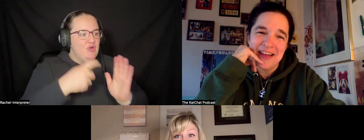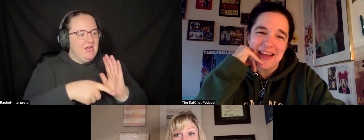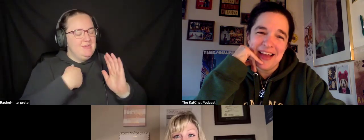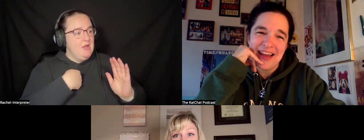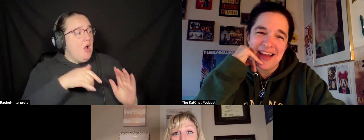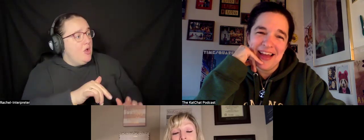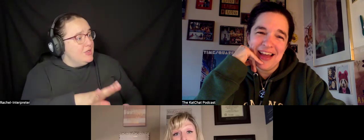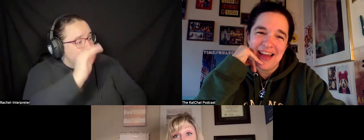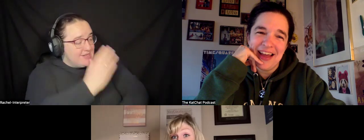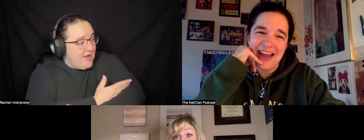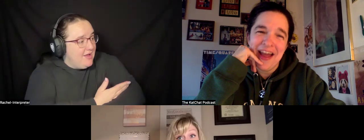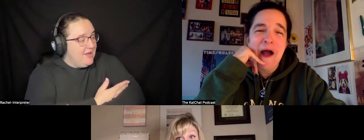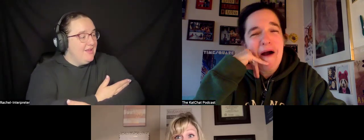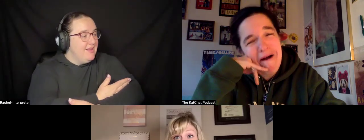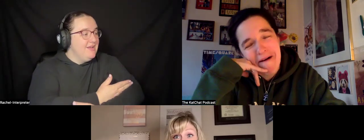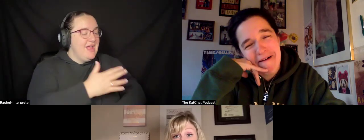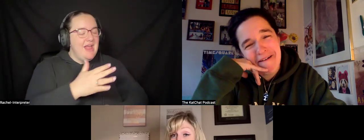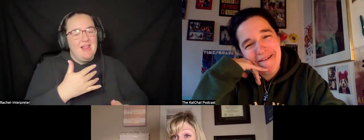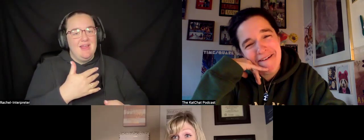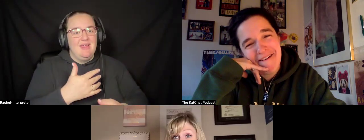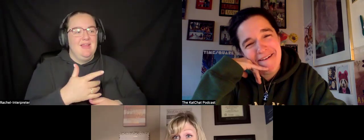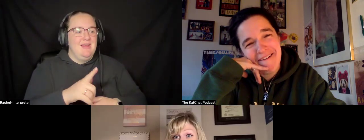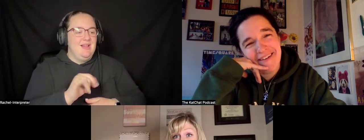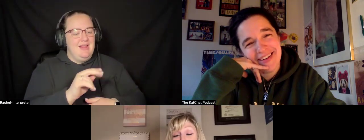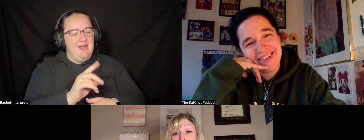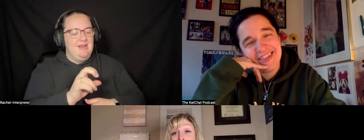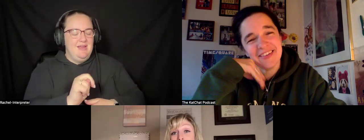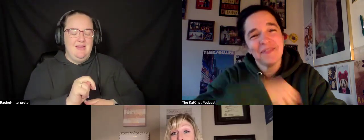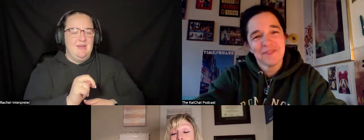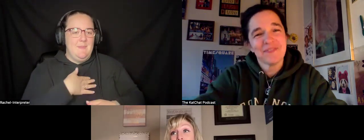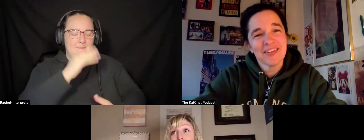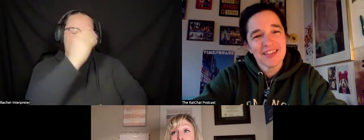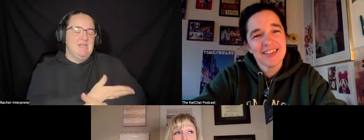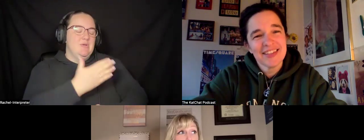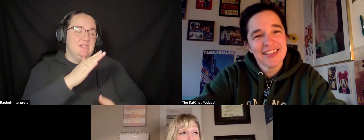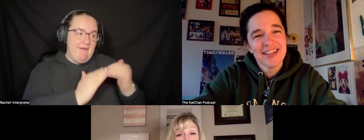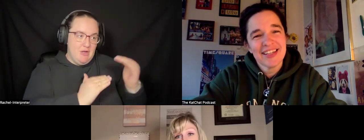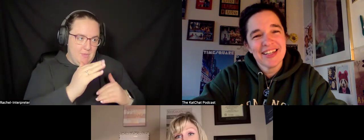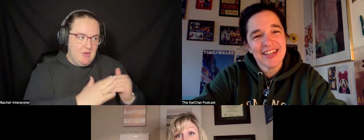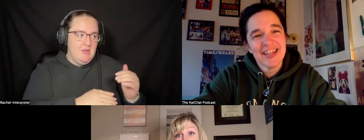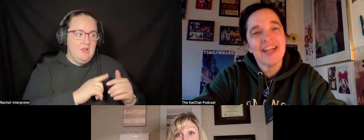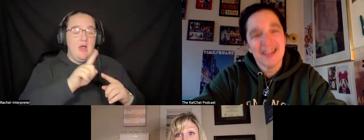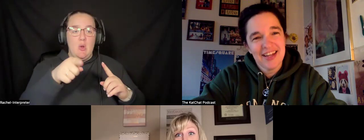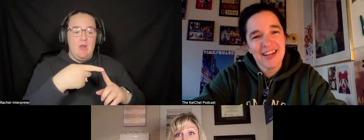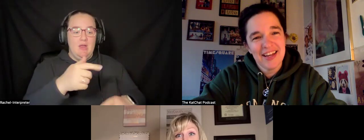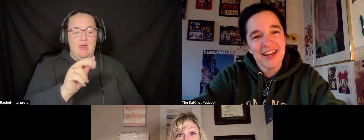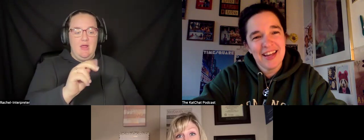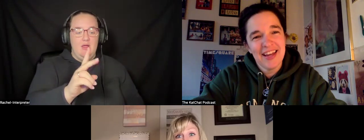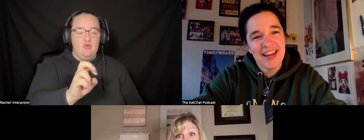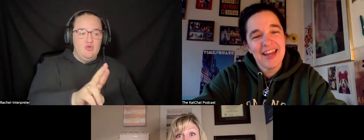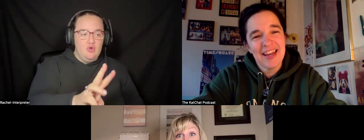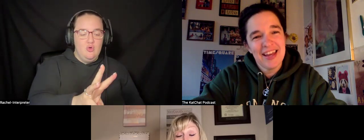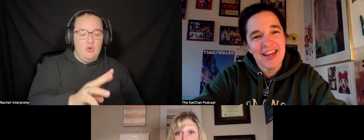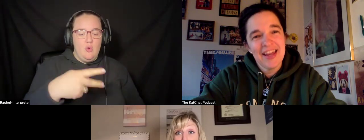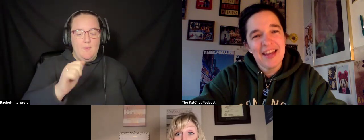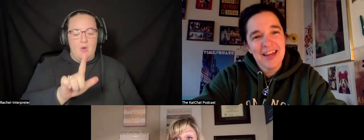is this your son? And like made Landon feel very comfortable. And when Andrew and Paul turned around and saw that like I had a